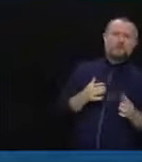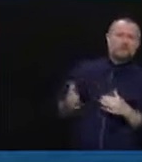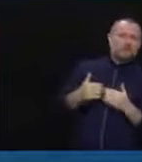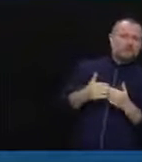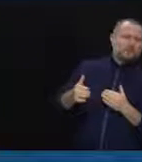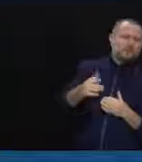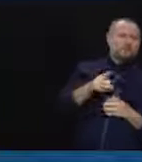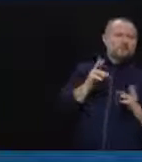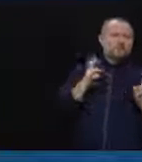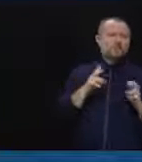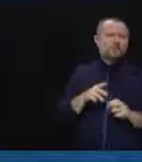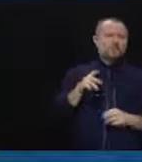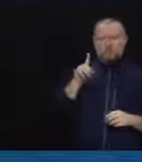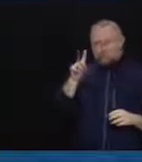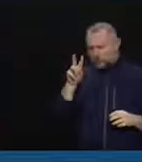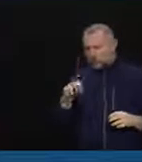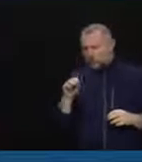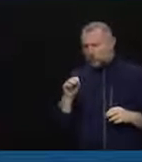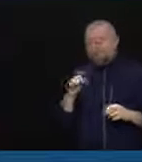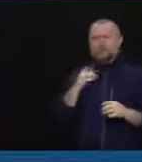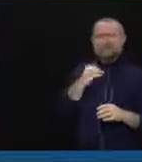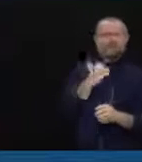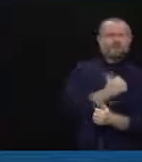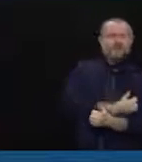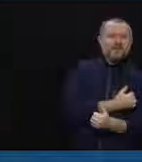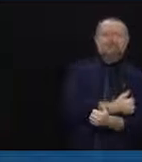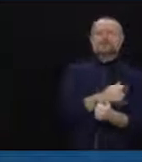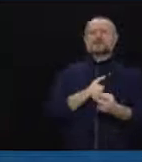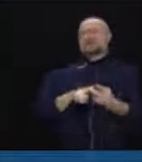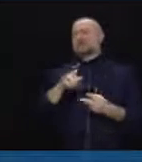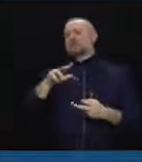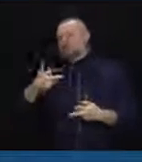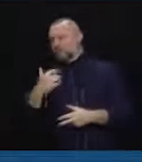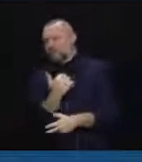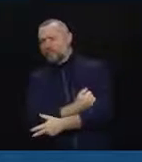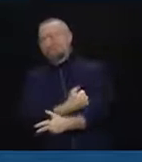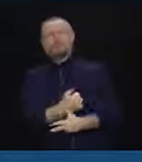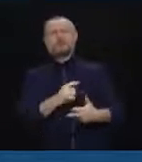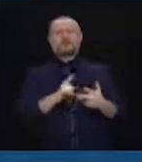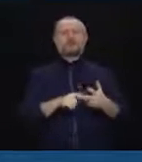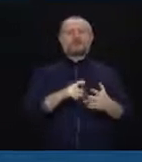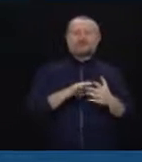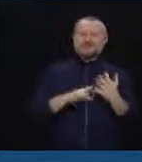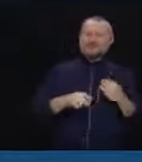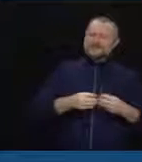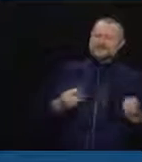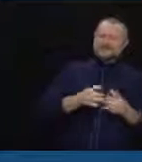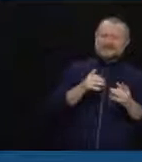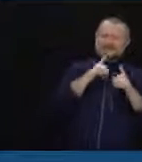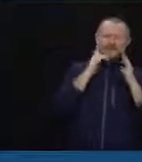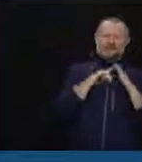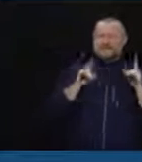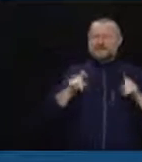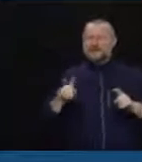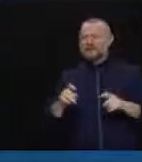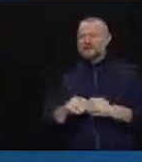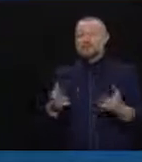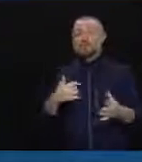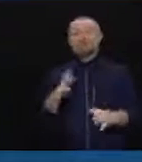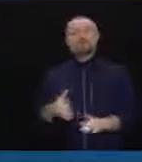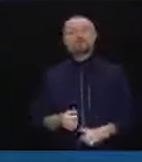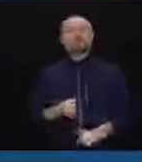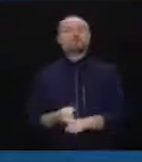make vaccines and boosters and test kits more widely available. And then we got hit hard. Right